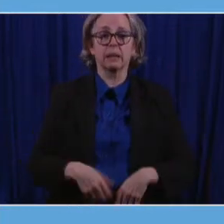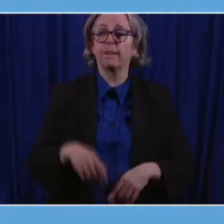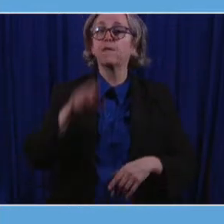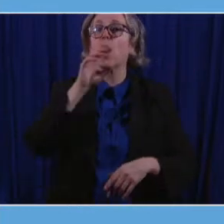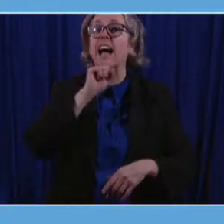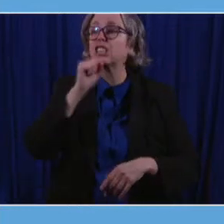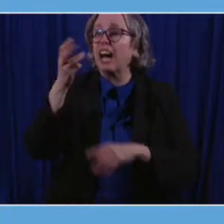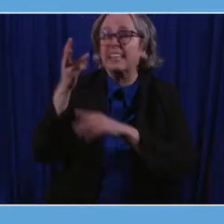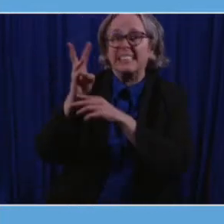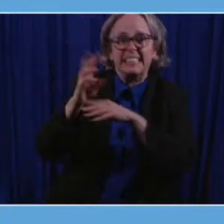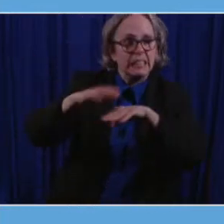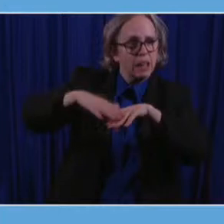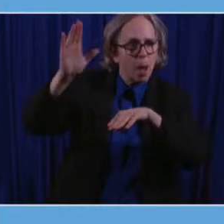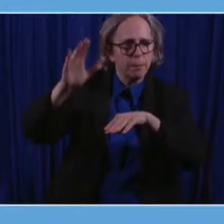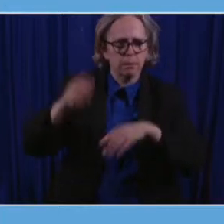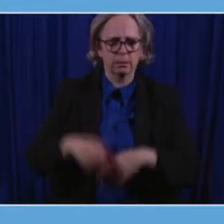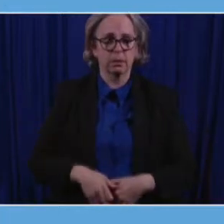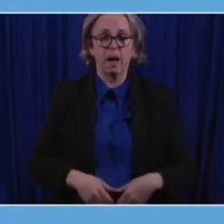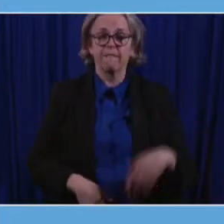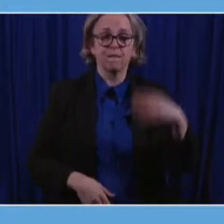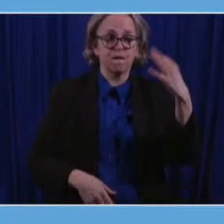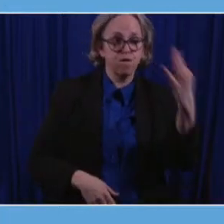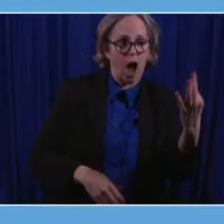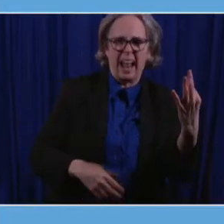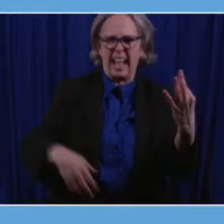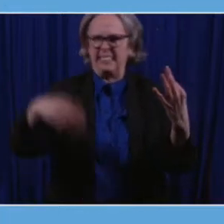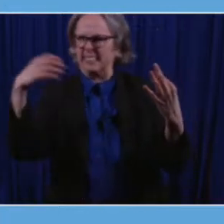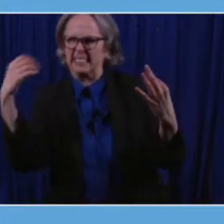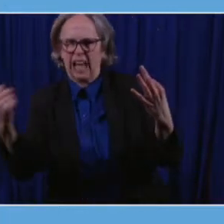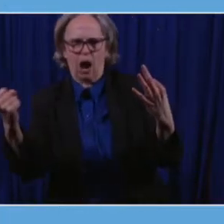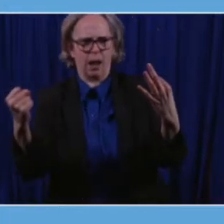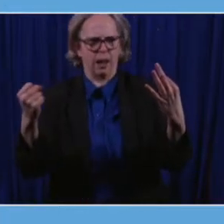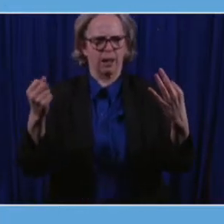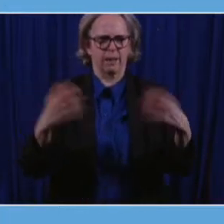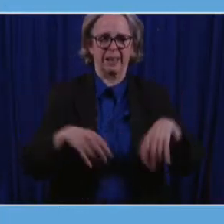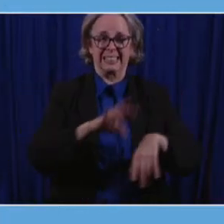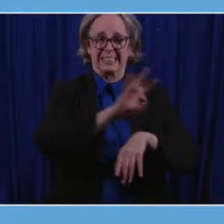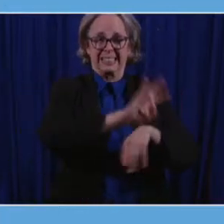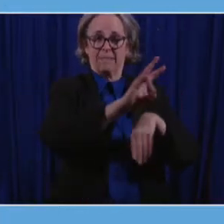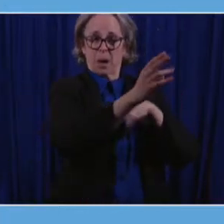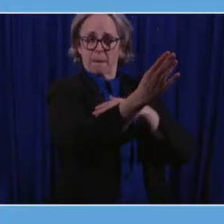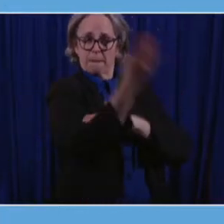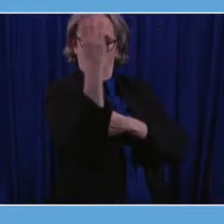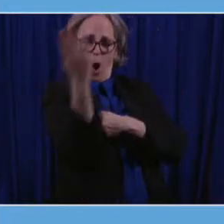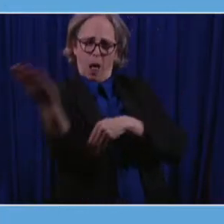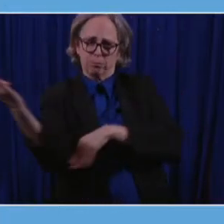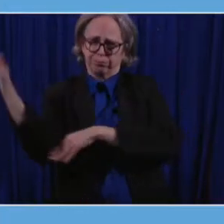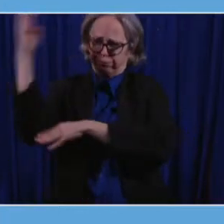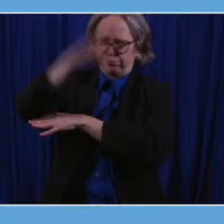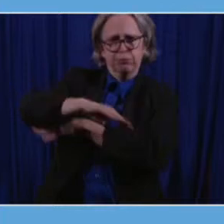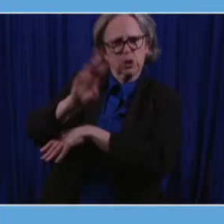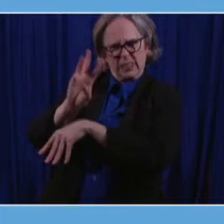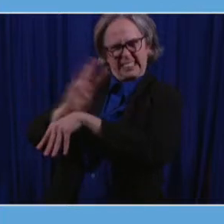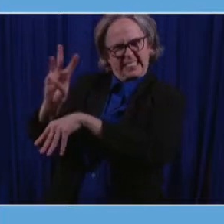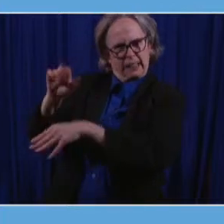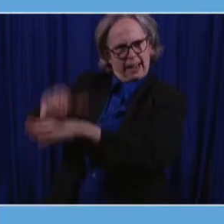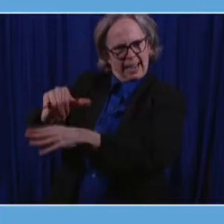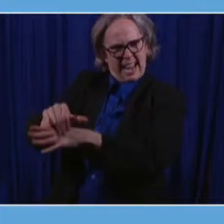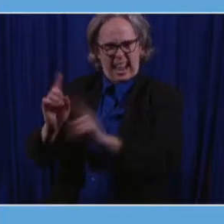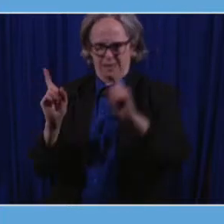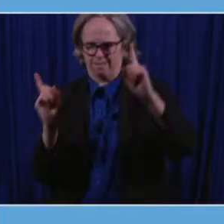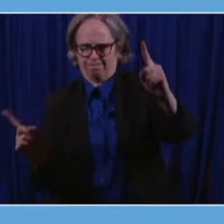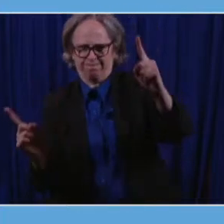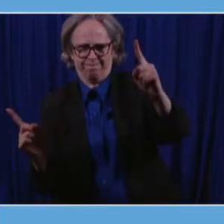and Saturday from 7 a.m. until 6 p.m. There are many appointments available right now. To schedule an appointment